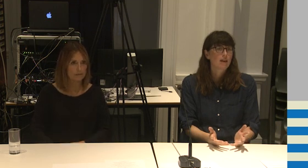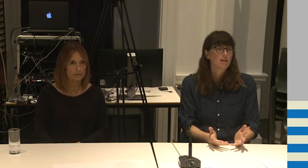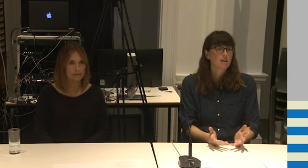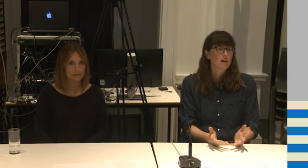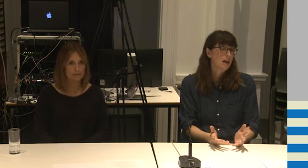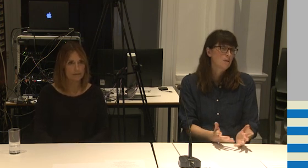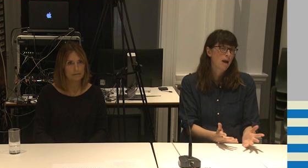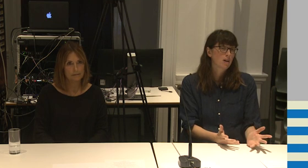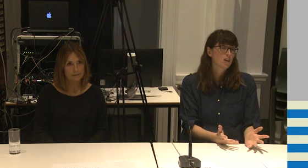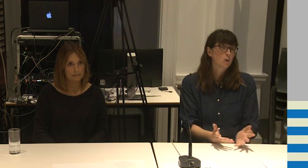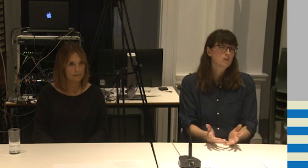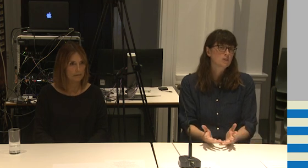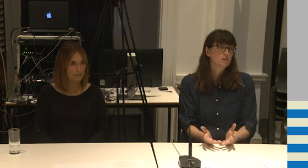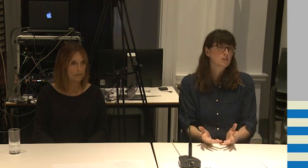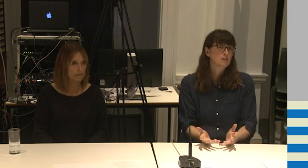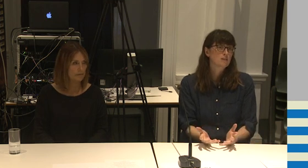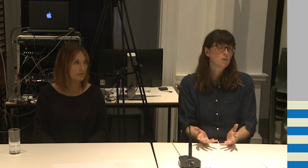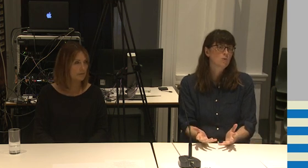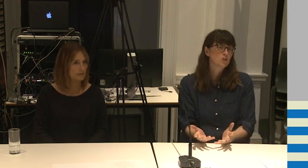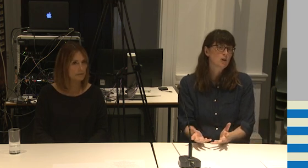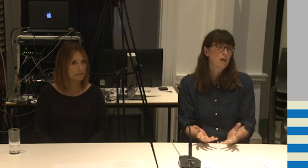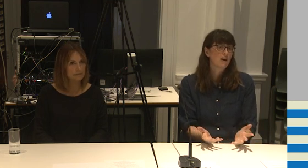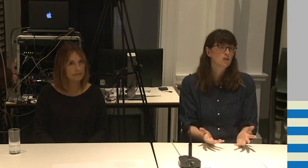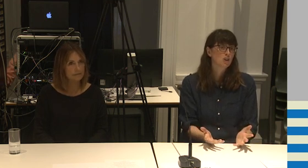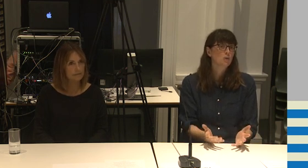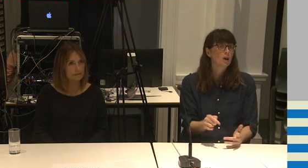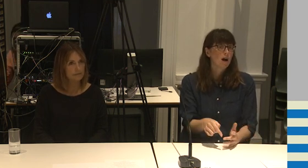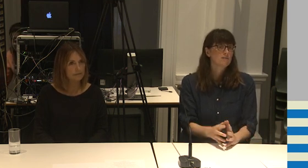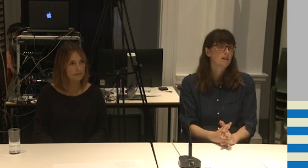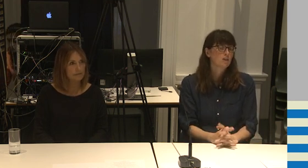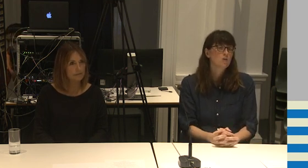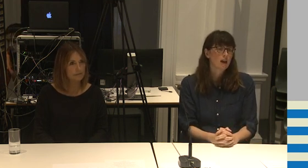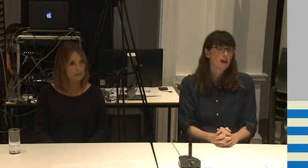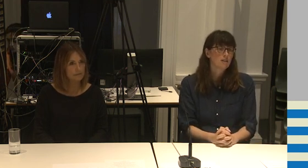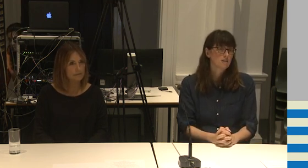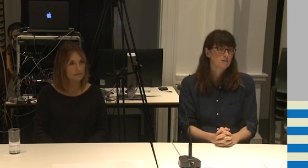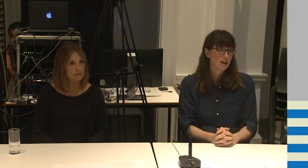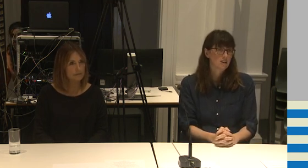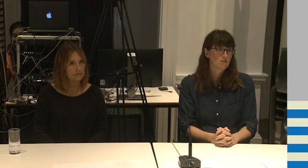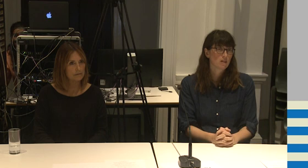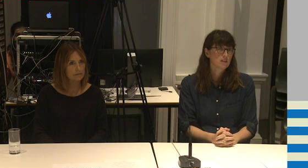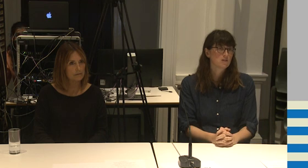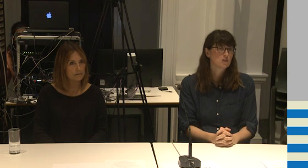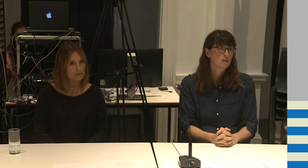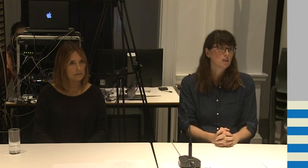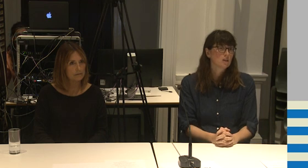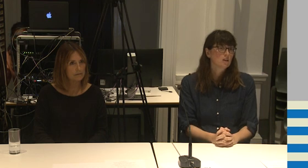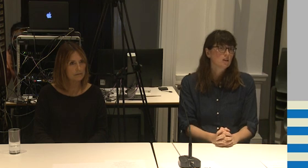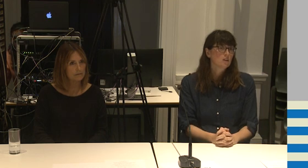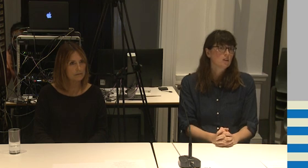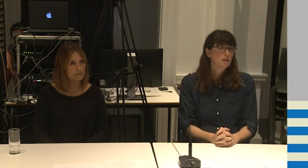I feel here in America, if we were to compare the two, I think the UK does have the